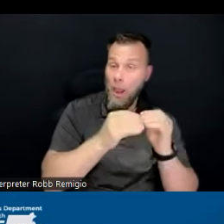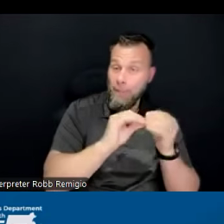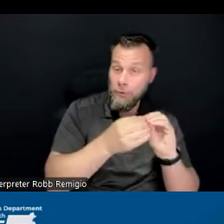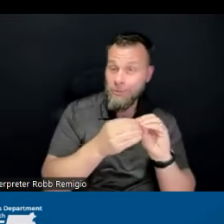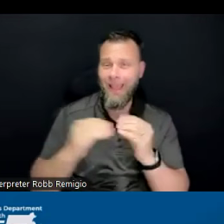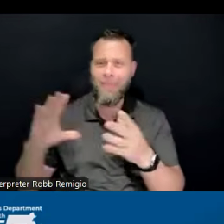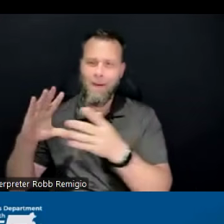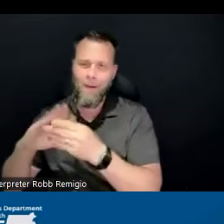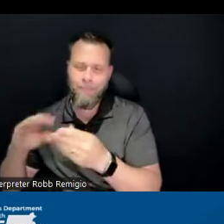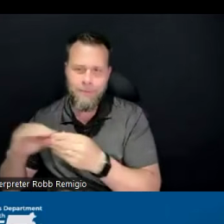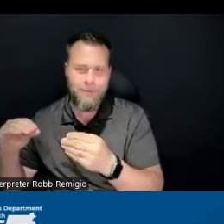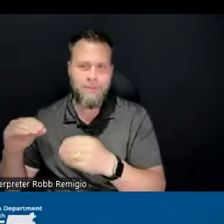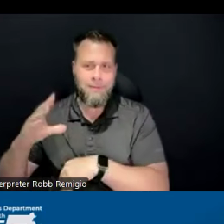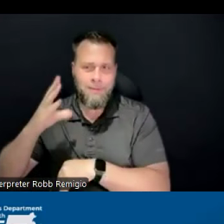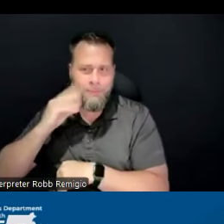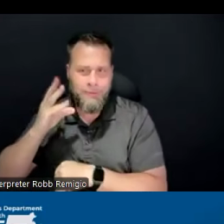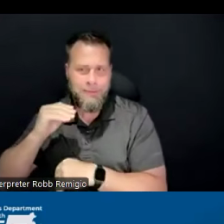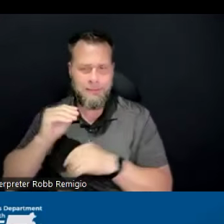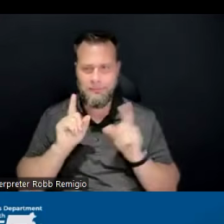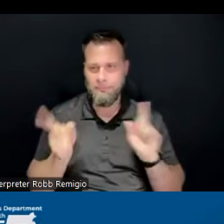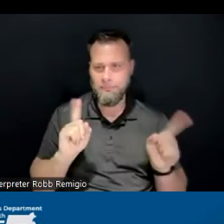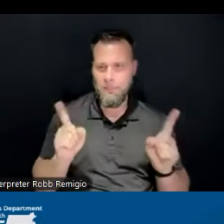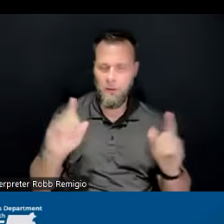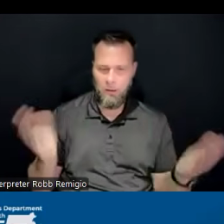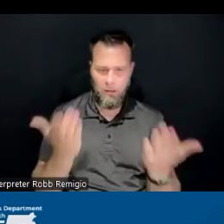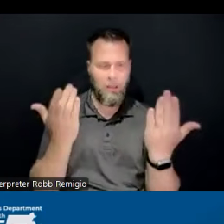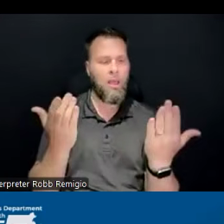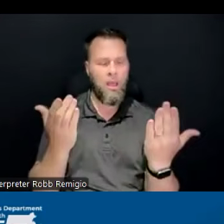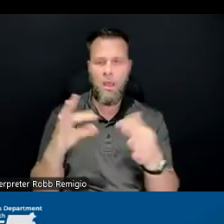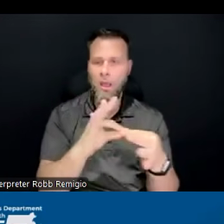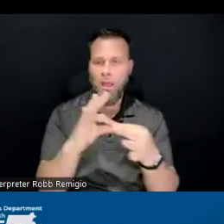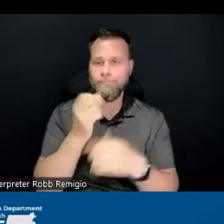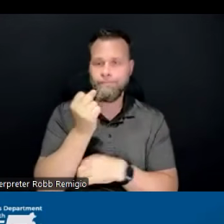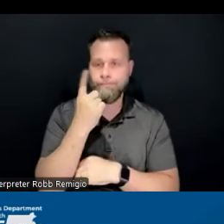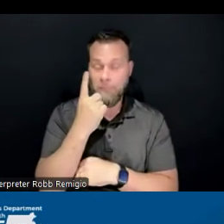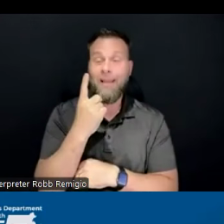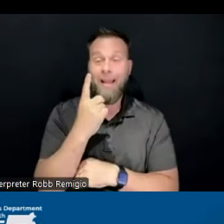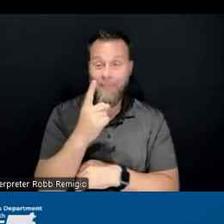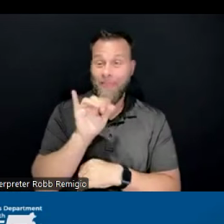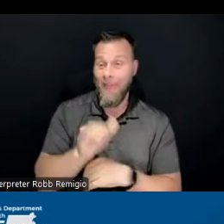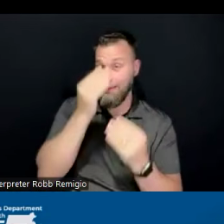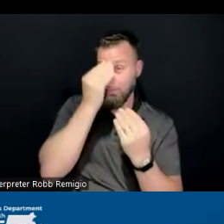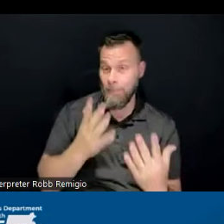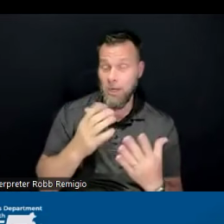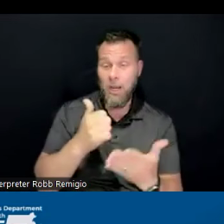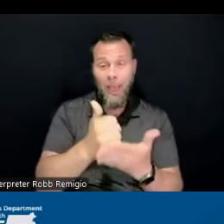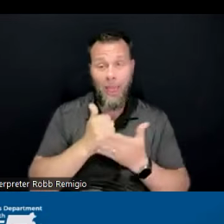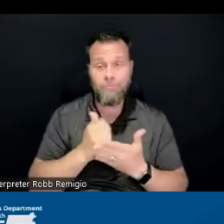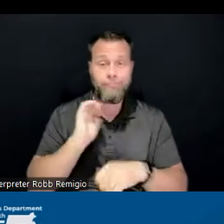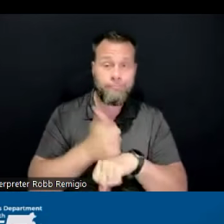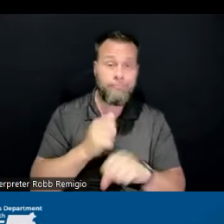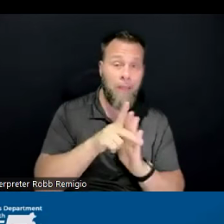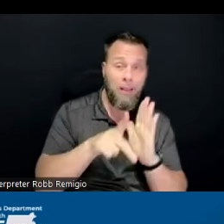words and experiences data. We then use that data to make changes to things like policies, practices,